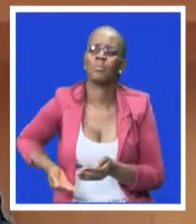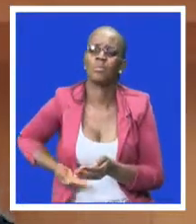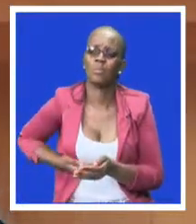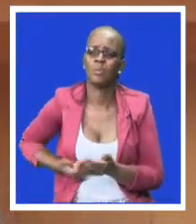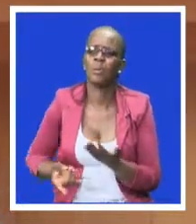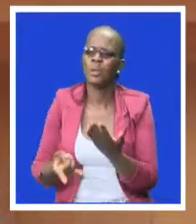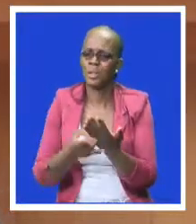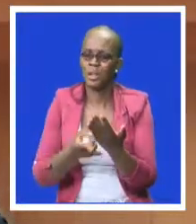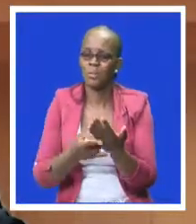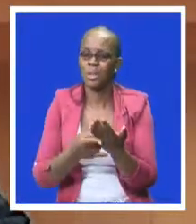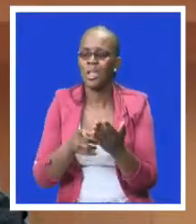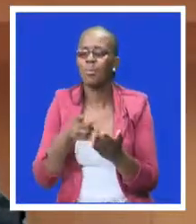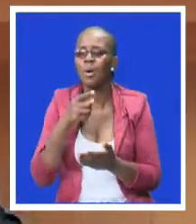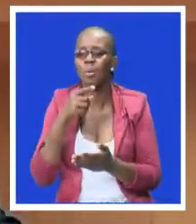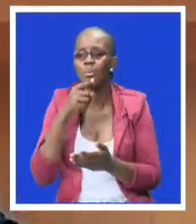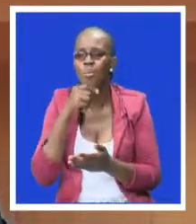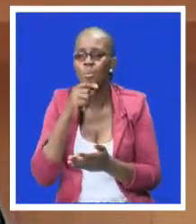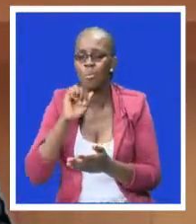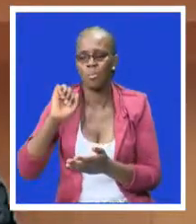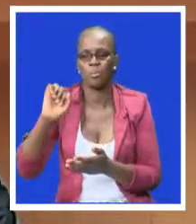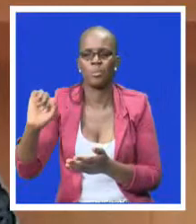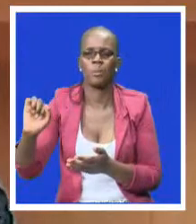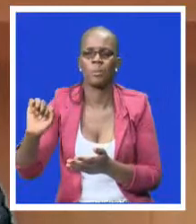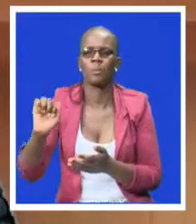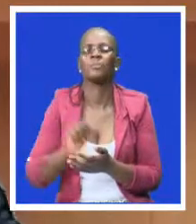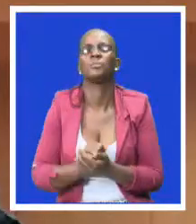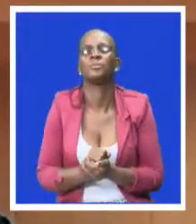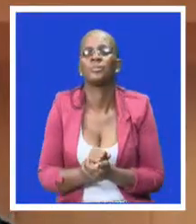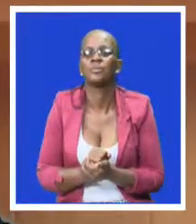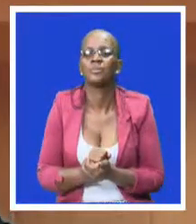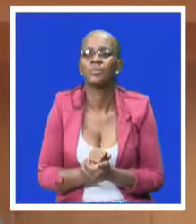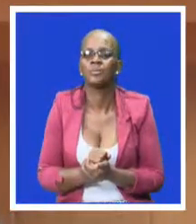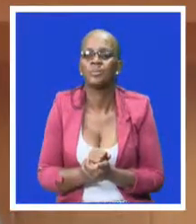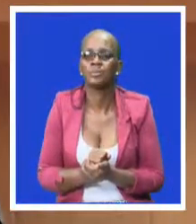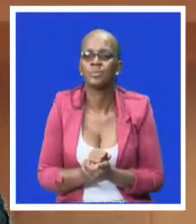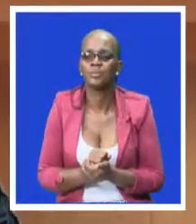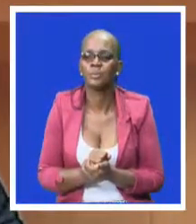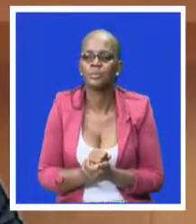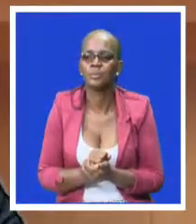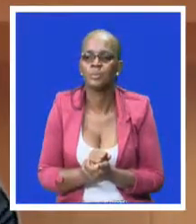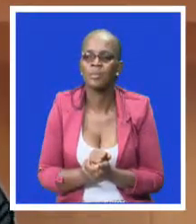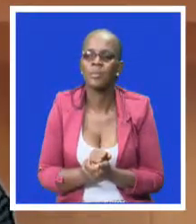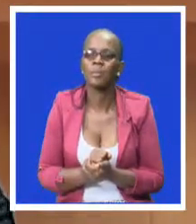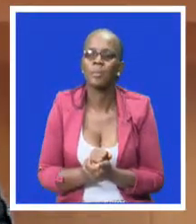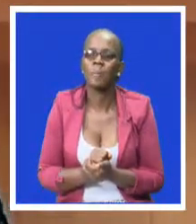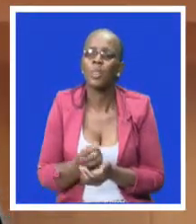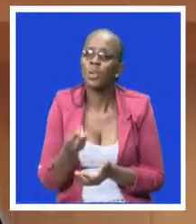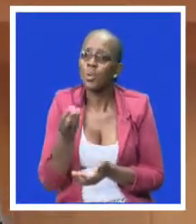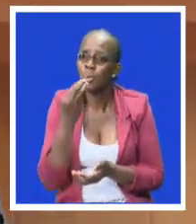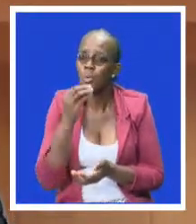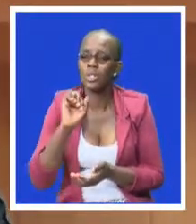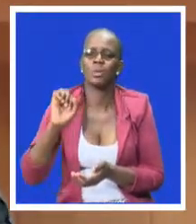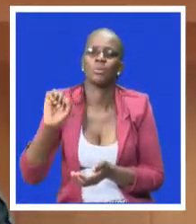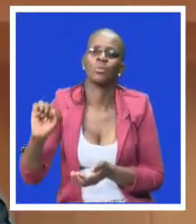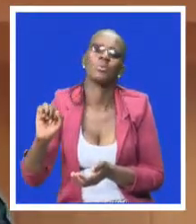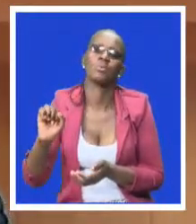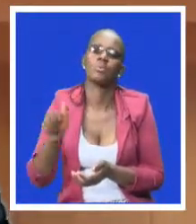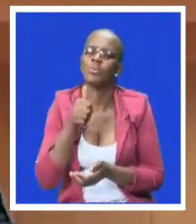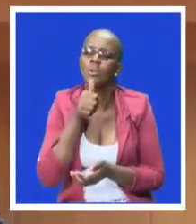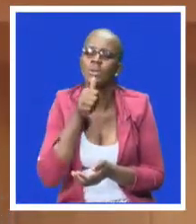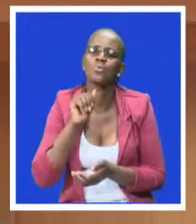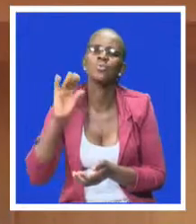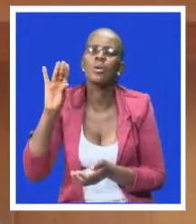are saying the meal was made out of meat from wild animals along with wild